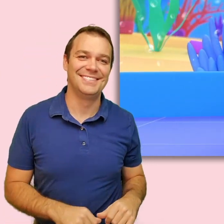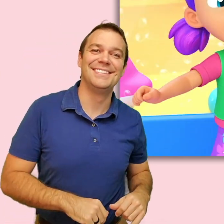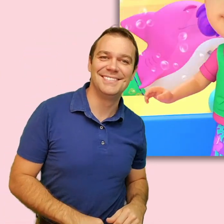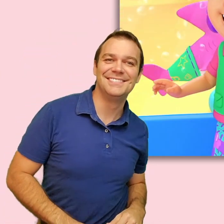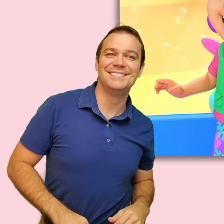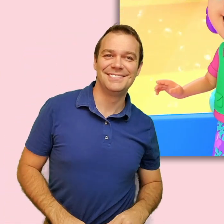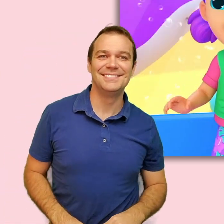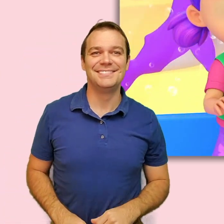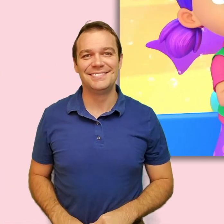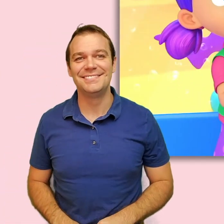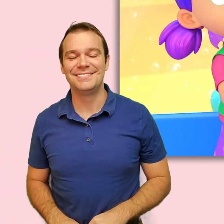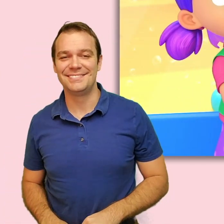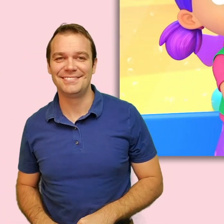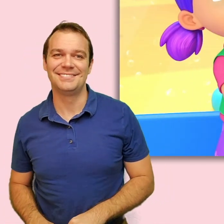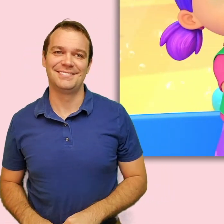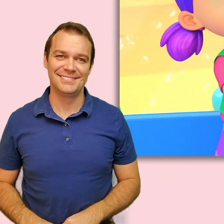play.